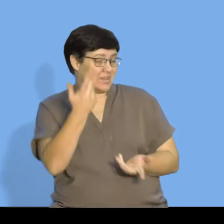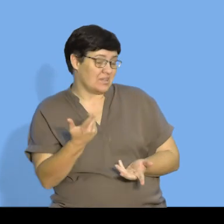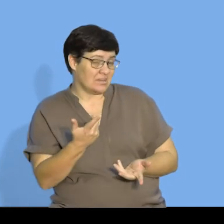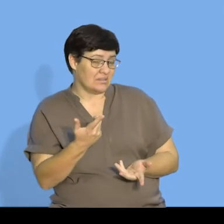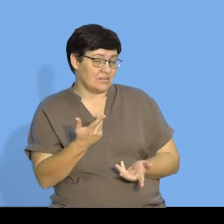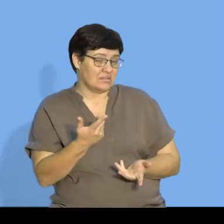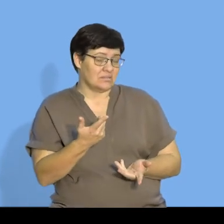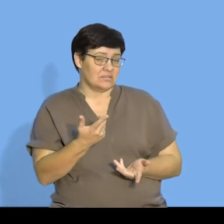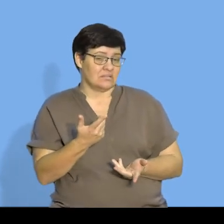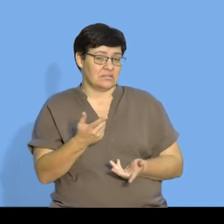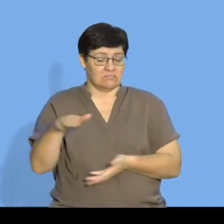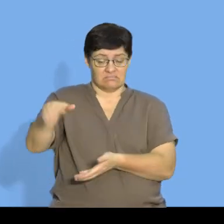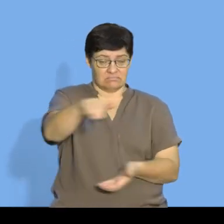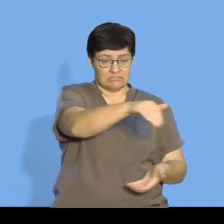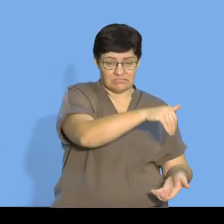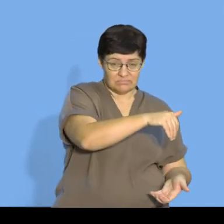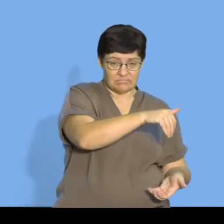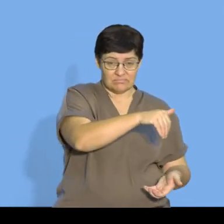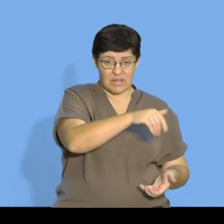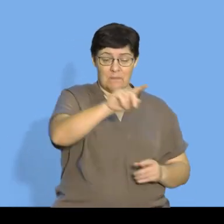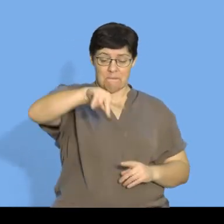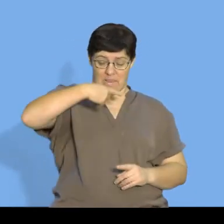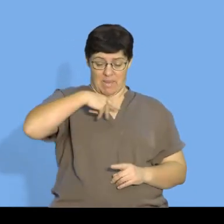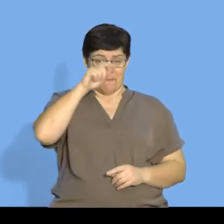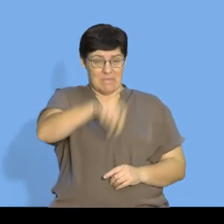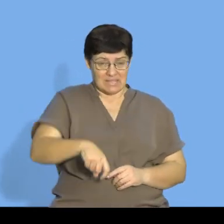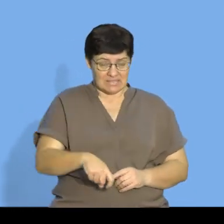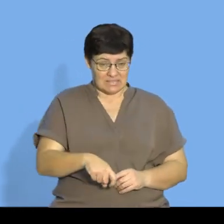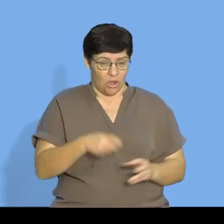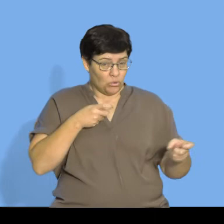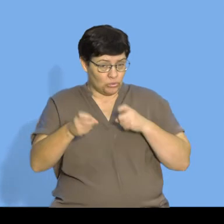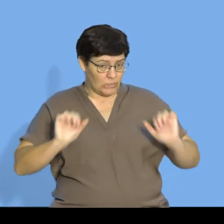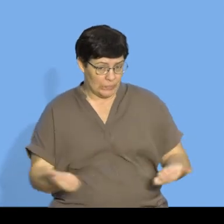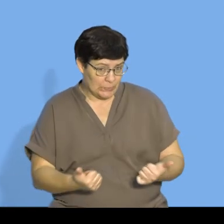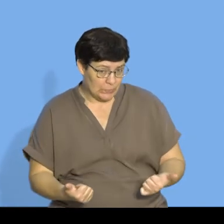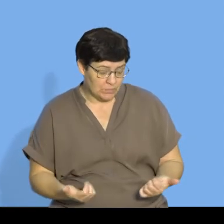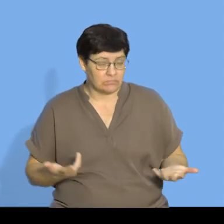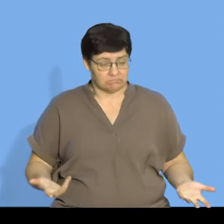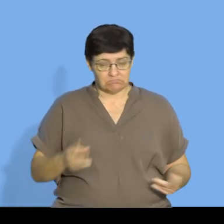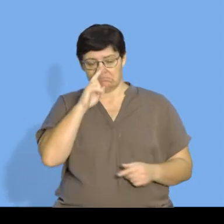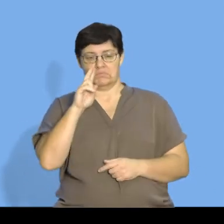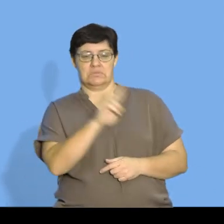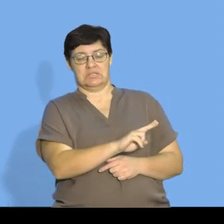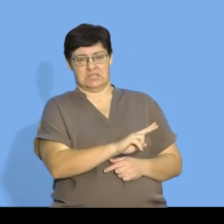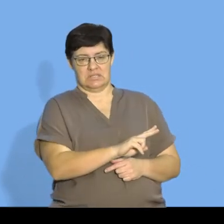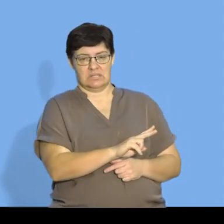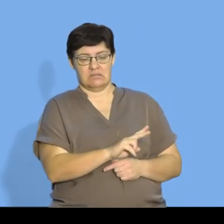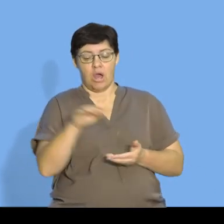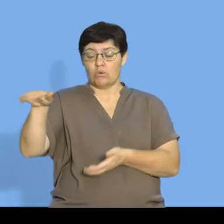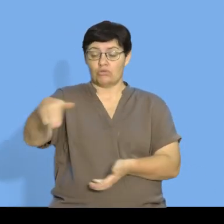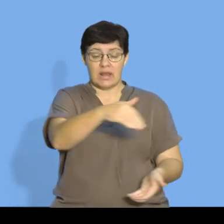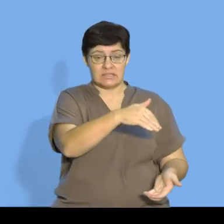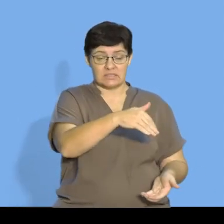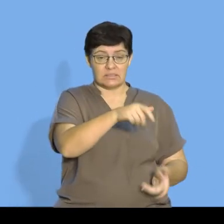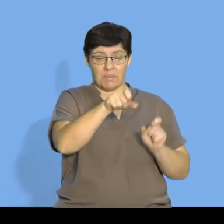Do you think that the collection from debtors is well controlled? Once again, let's look at our information.